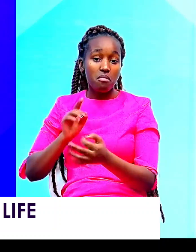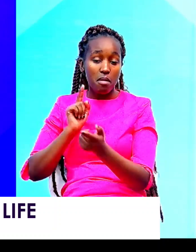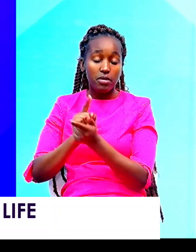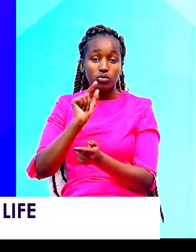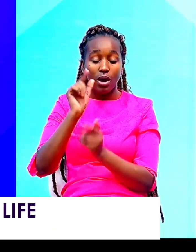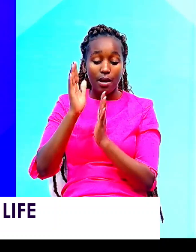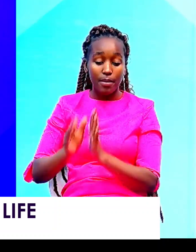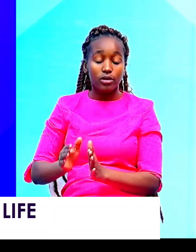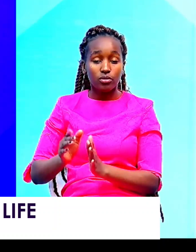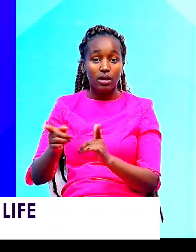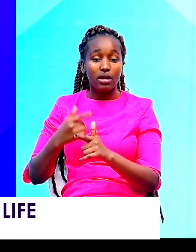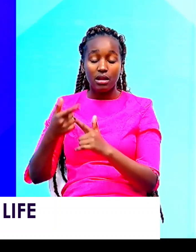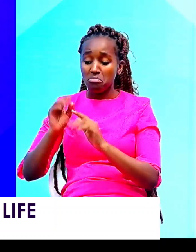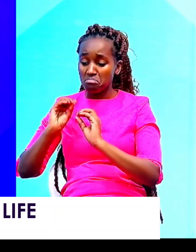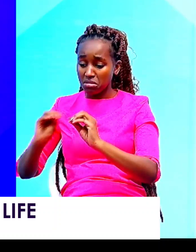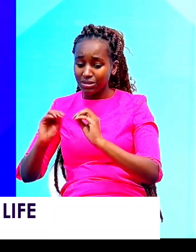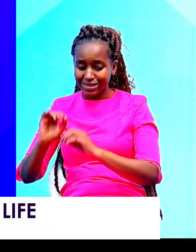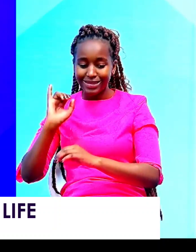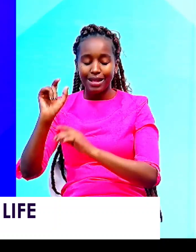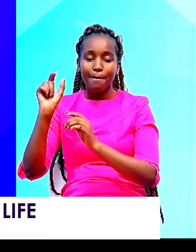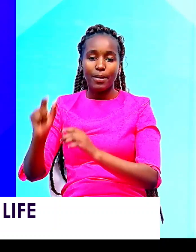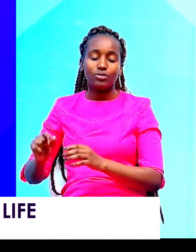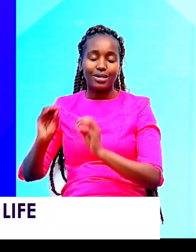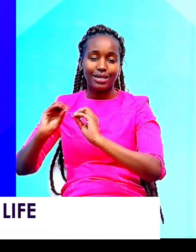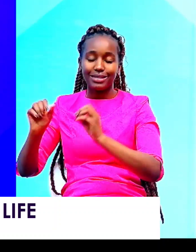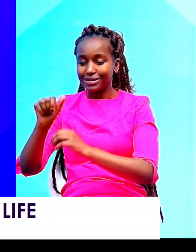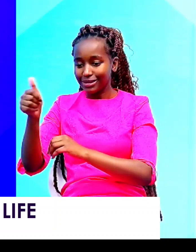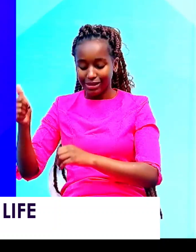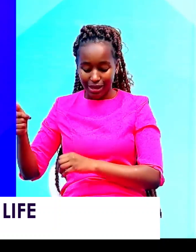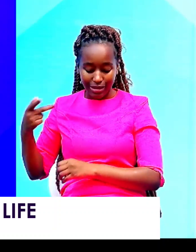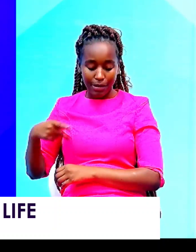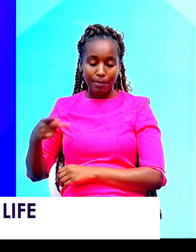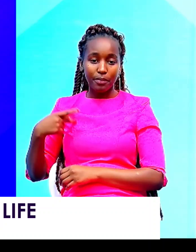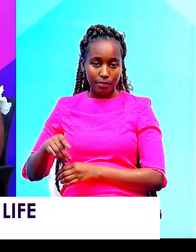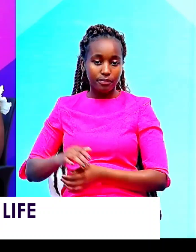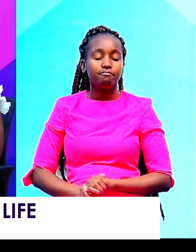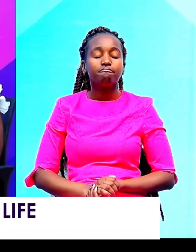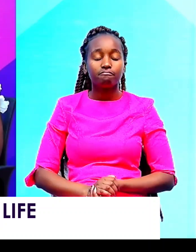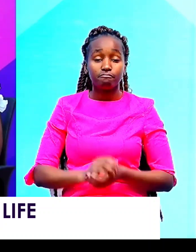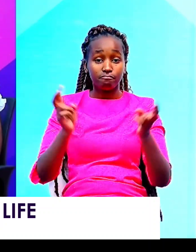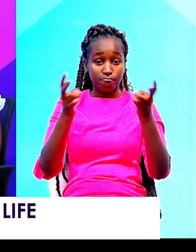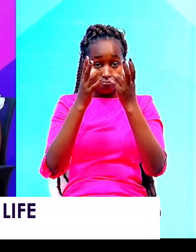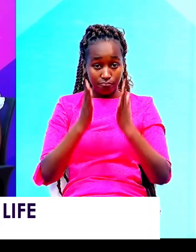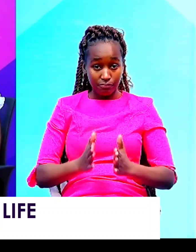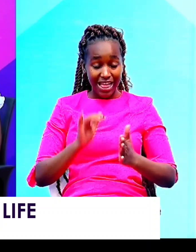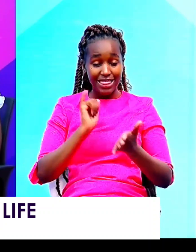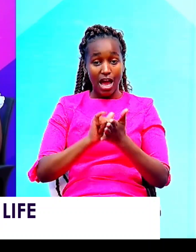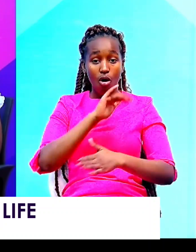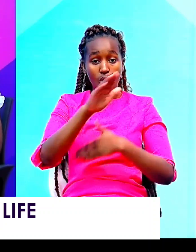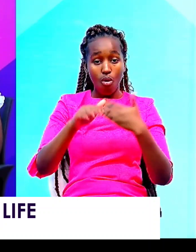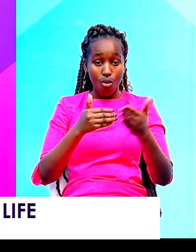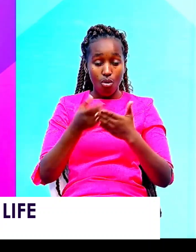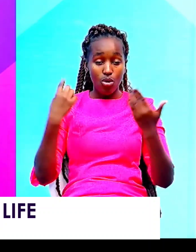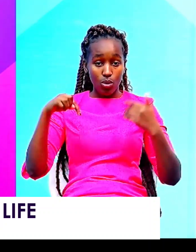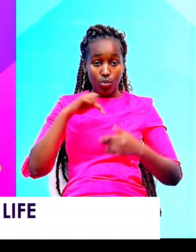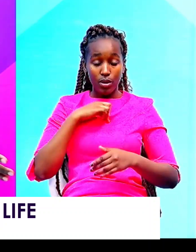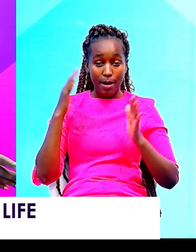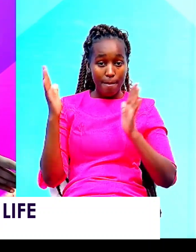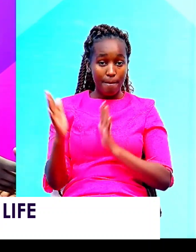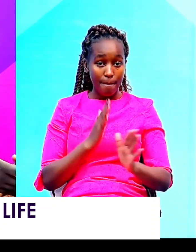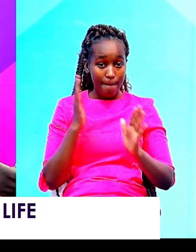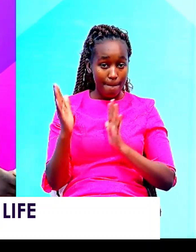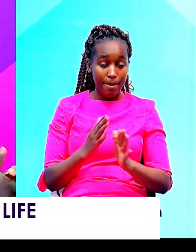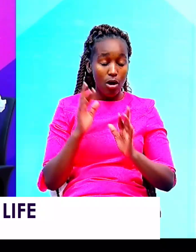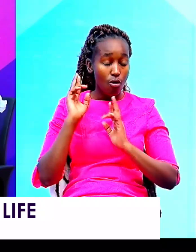have enlightened will be the one to enlighten the others. Well said. Yes. Viewers, that's all our time. I promise to bring you